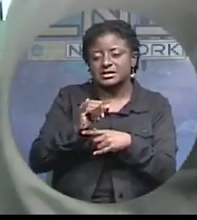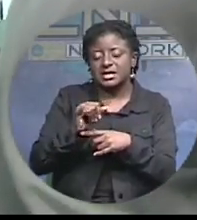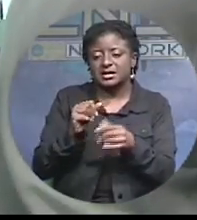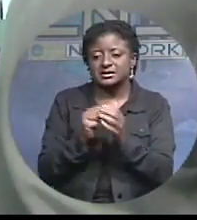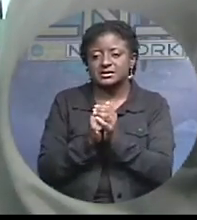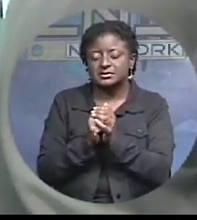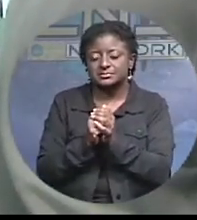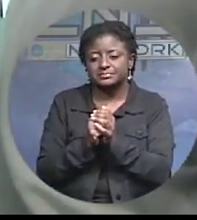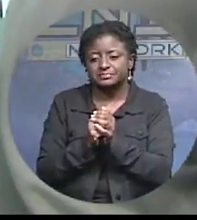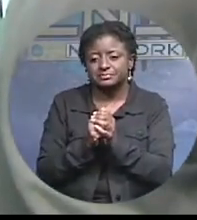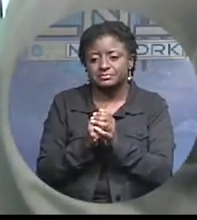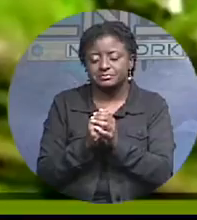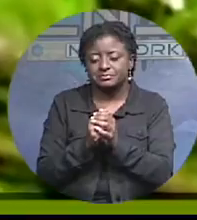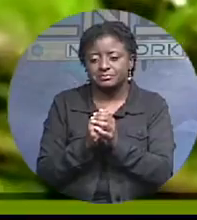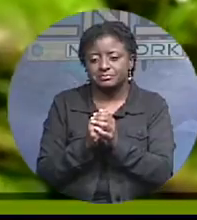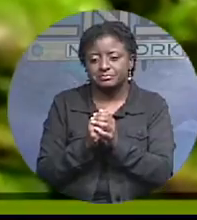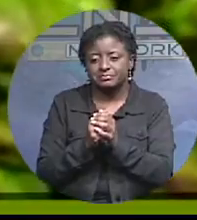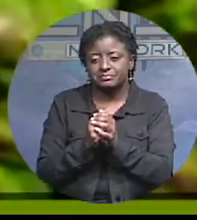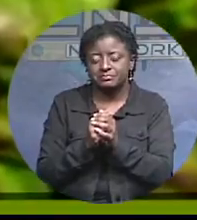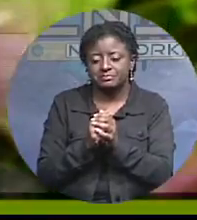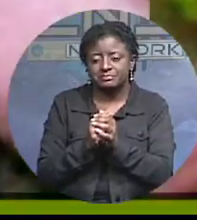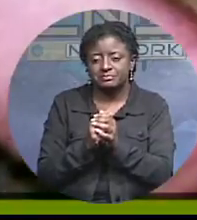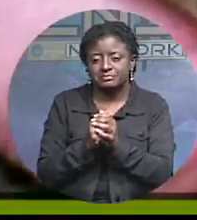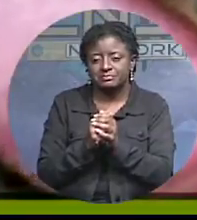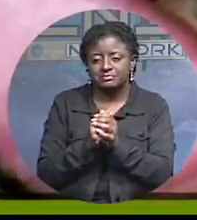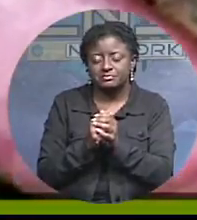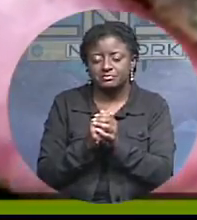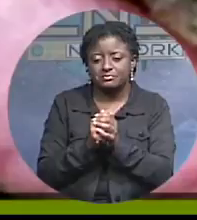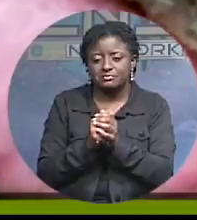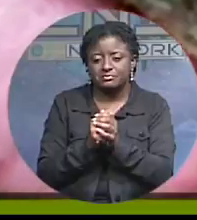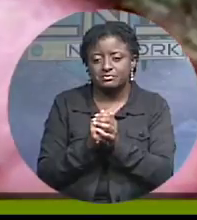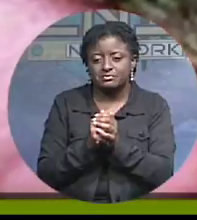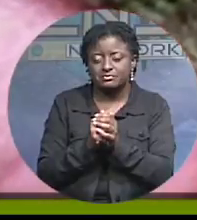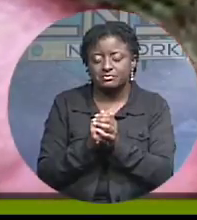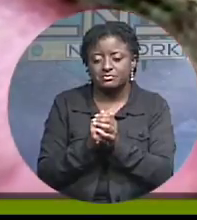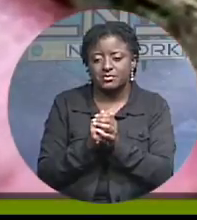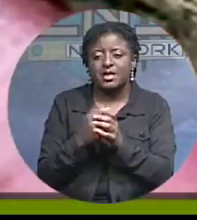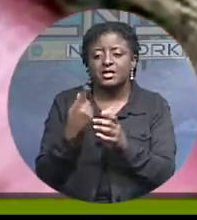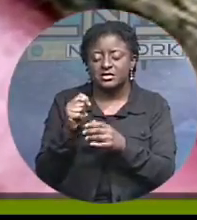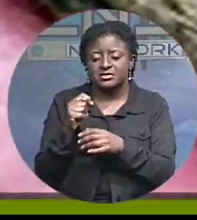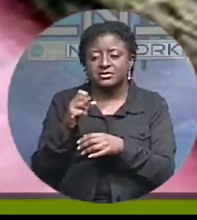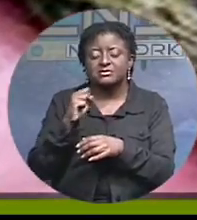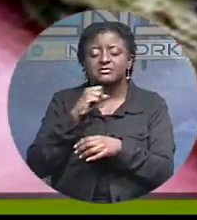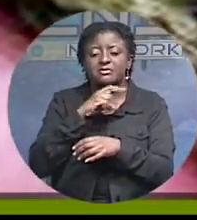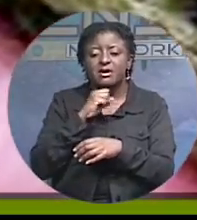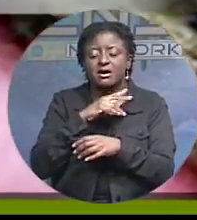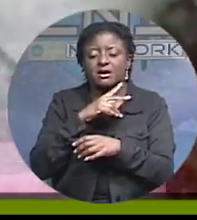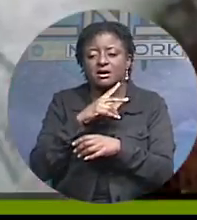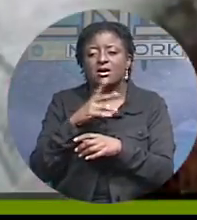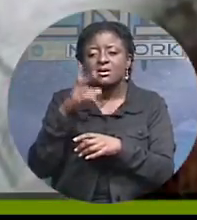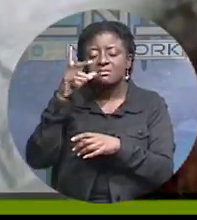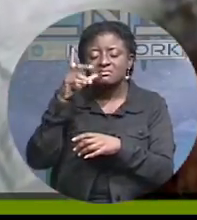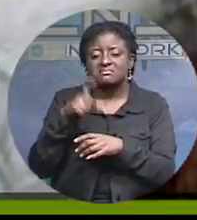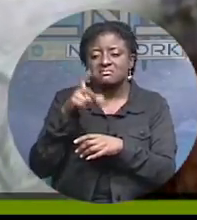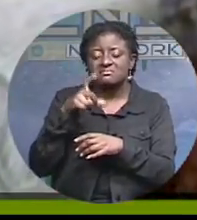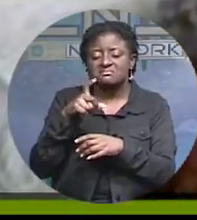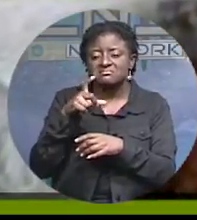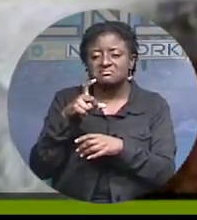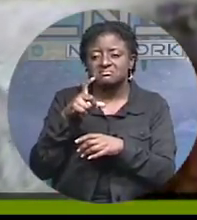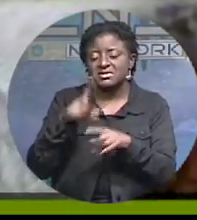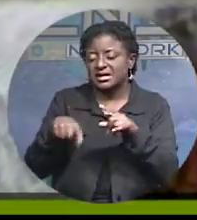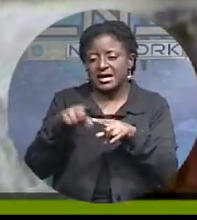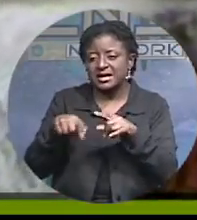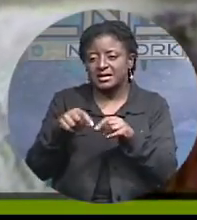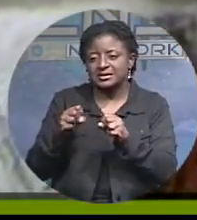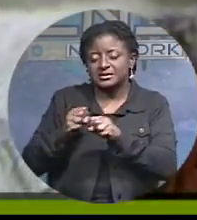she dispelled claims that the toxin could be squirted up to 6 feet, noting that the toad would have to be physically compressed for that to happen. But